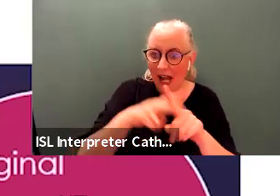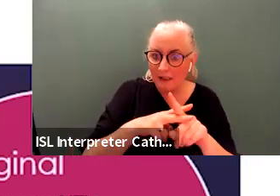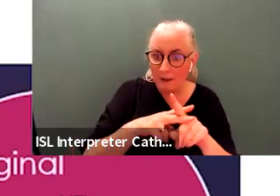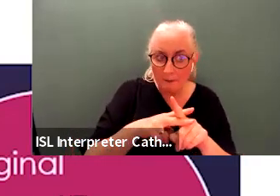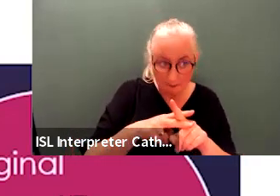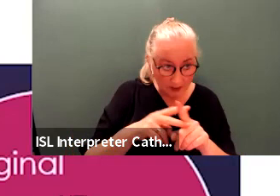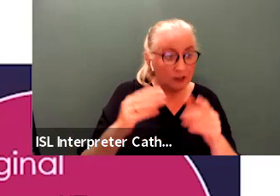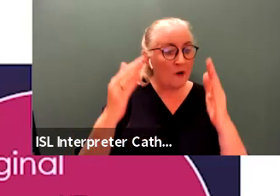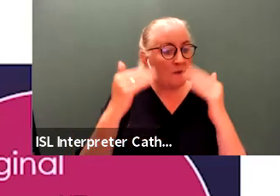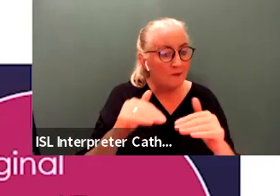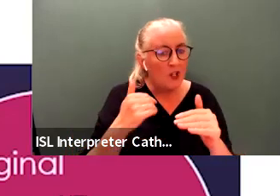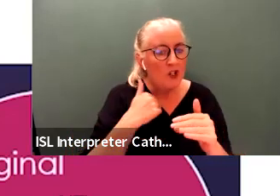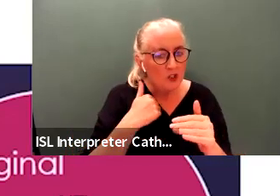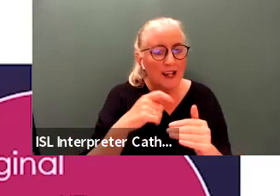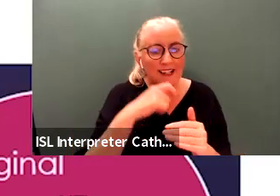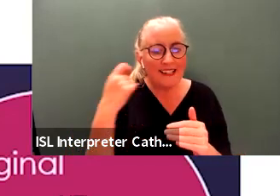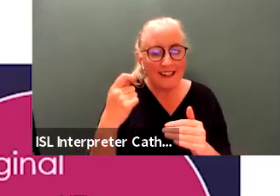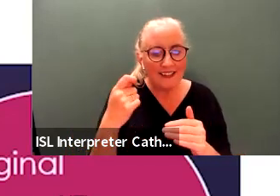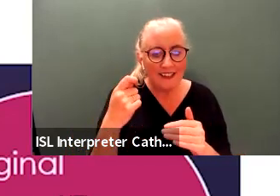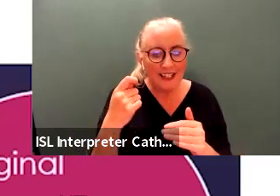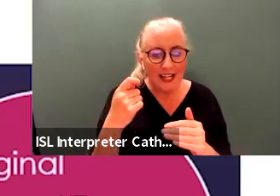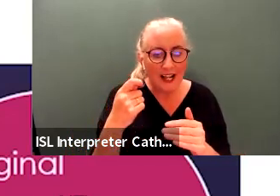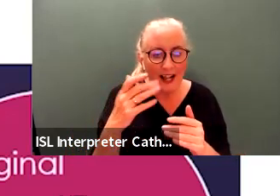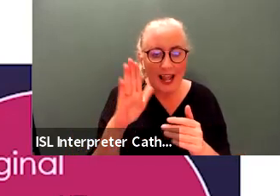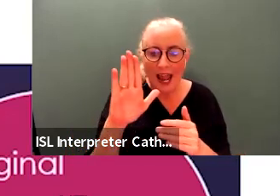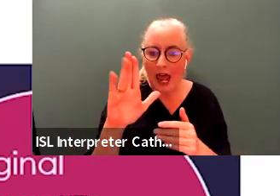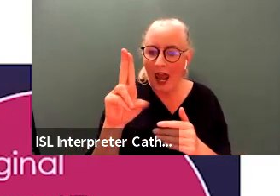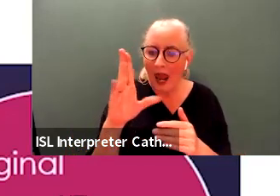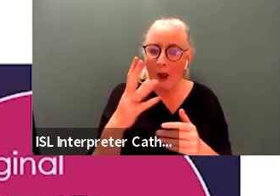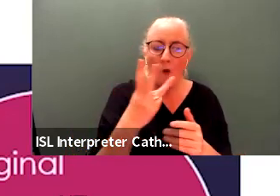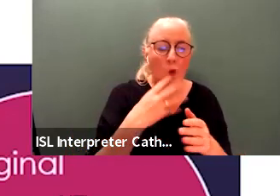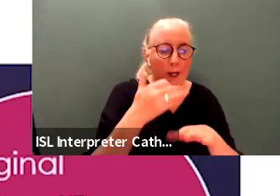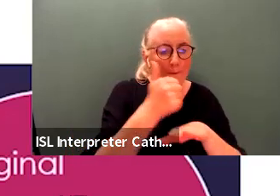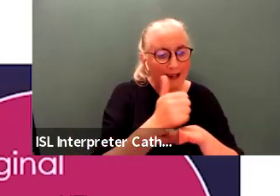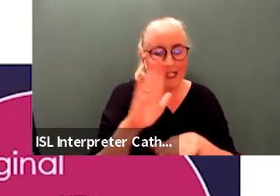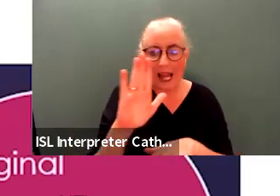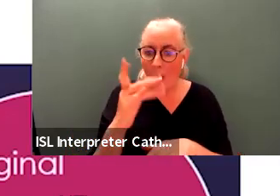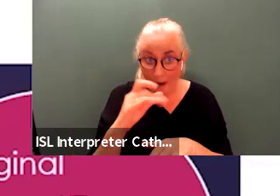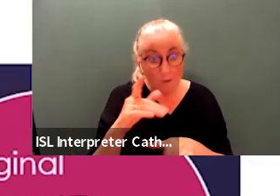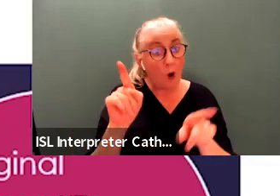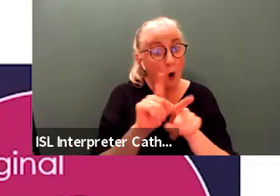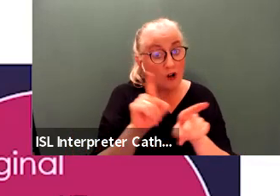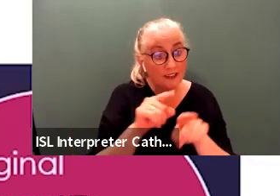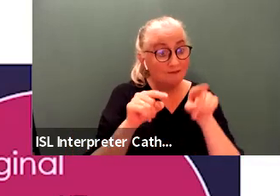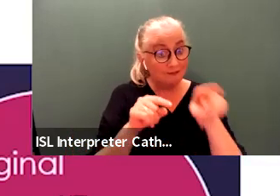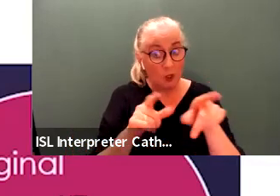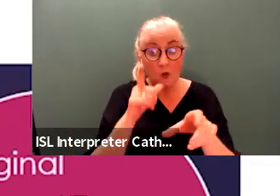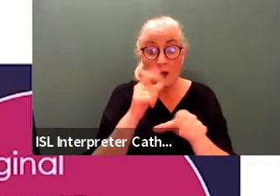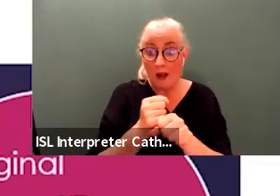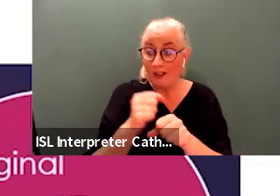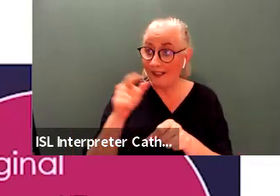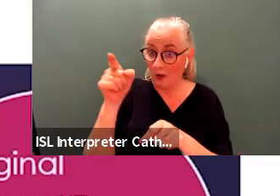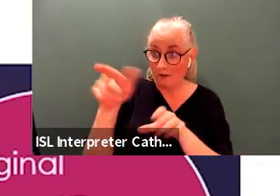would recommend would be the Yes lubricant or Silk. You can also discuss the use of topical estrogens with your